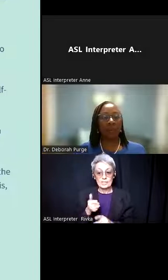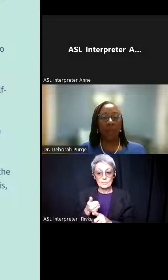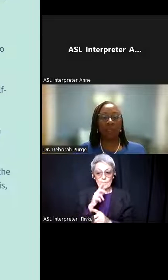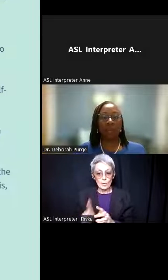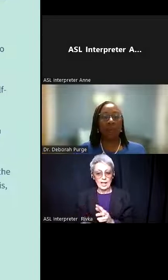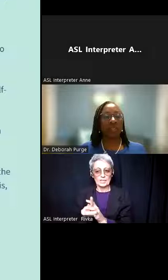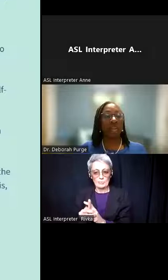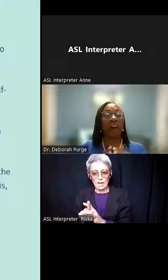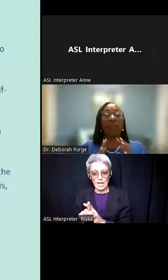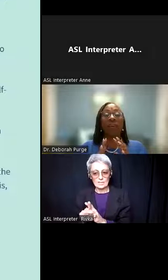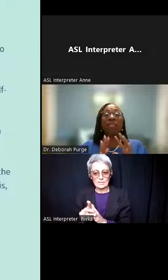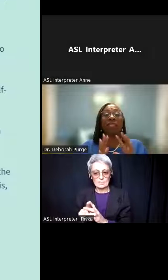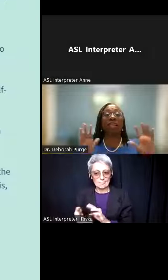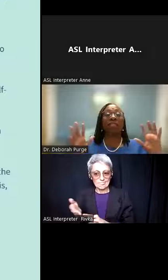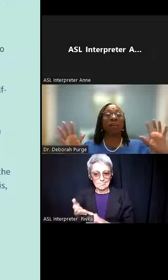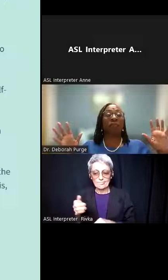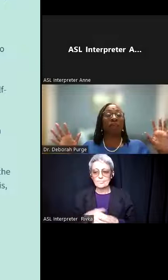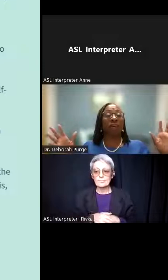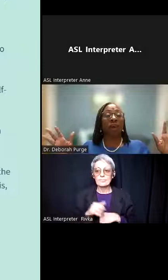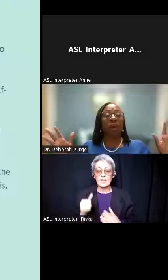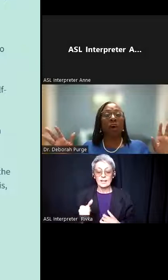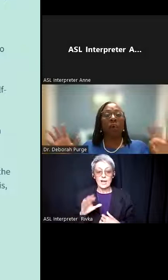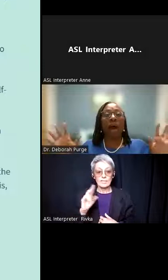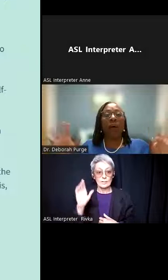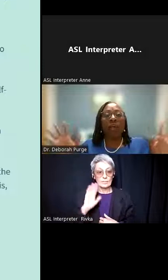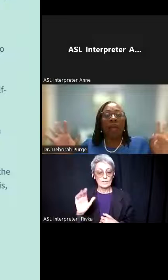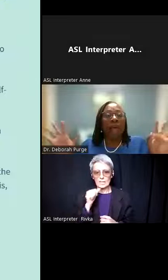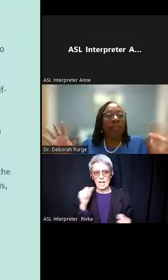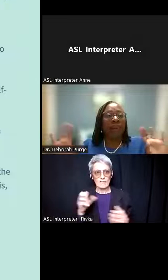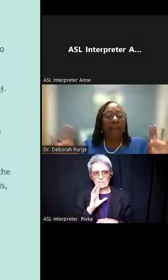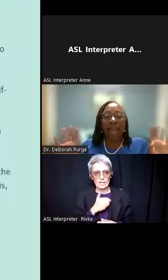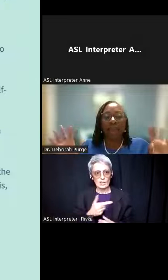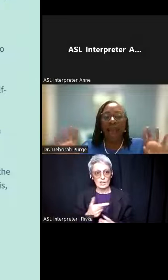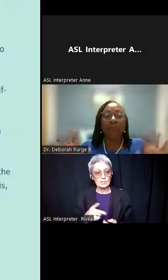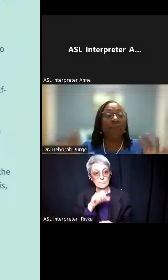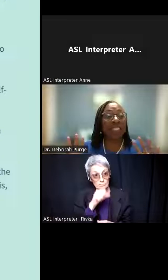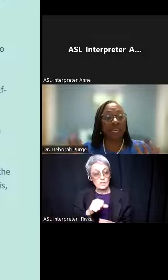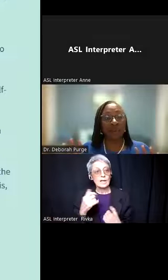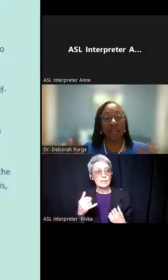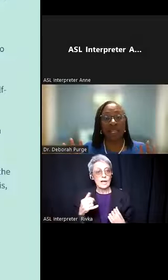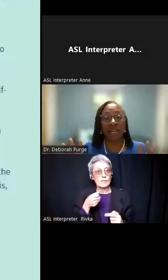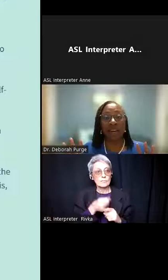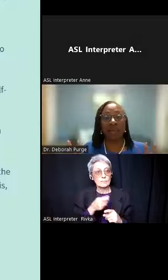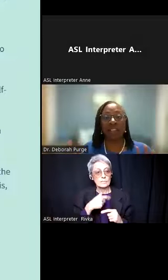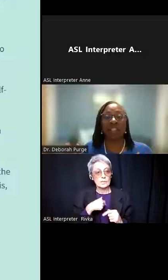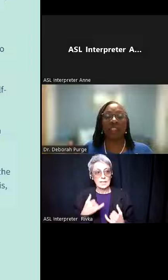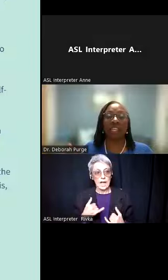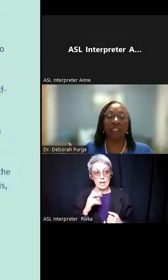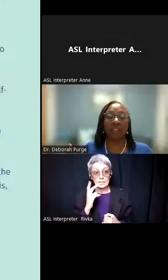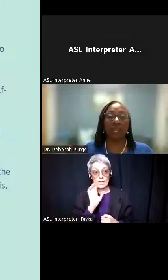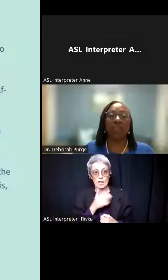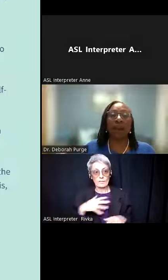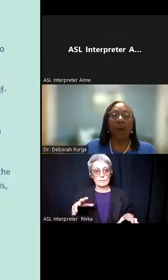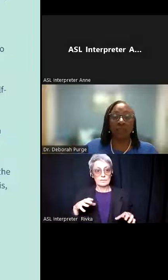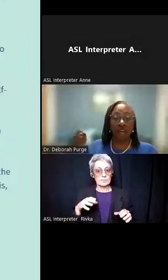anxious around Santa Claus now developed this sense of, oh, wow, I am hypervigilant around Santa Claus because there's